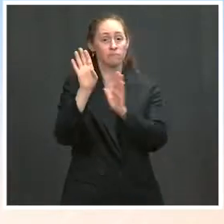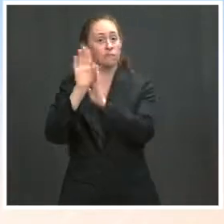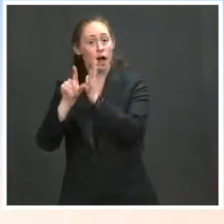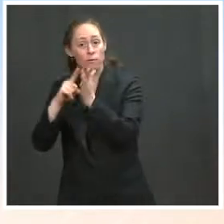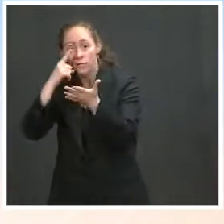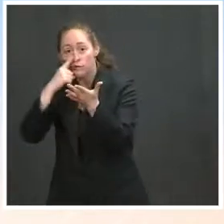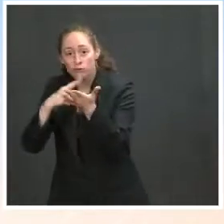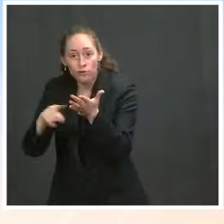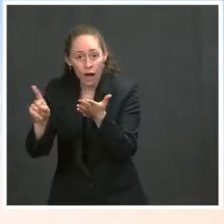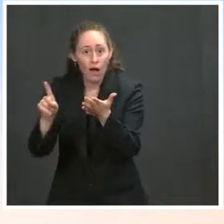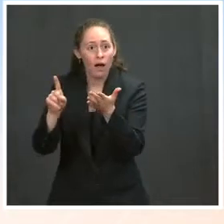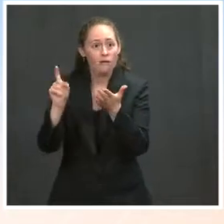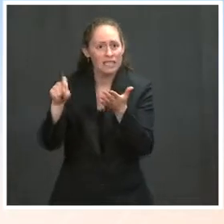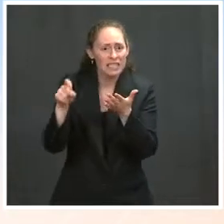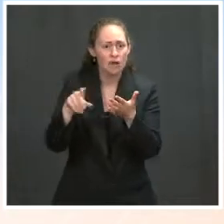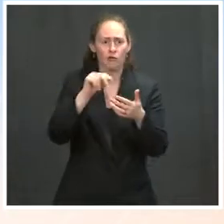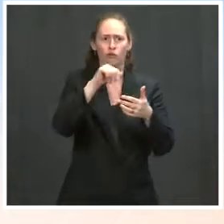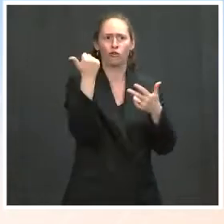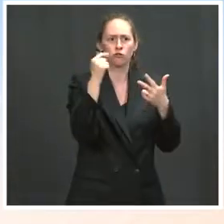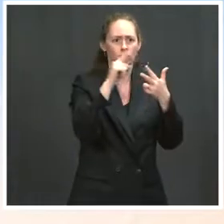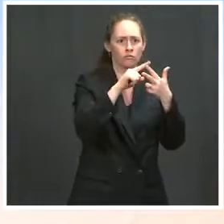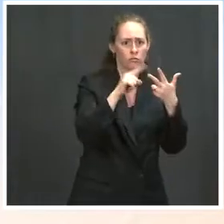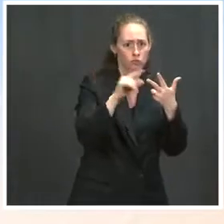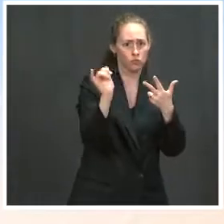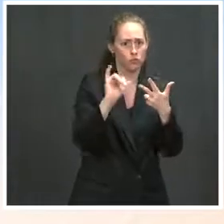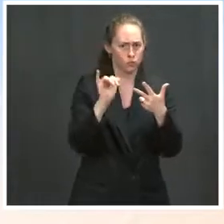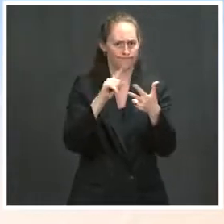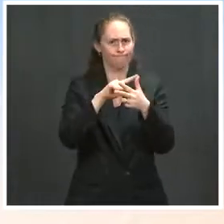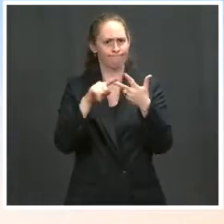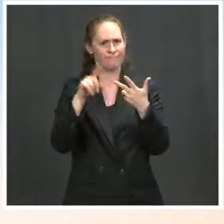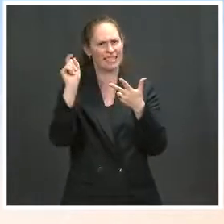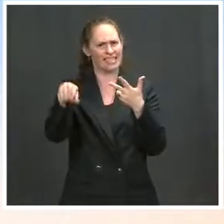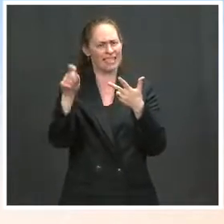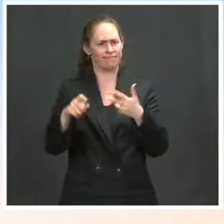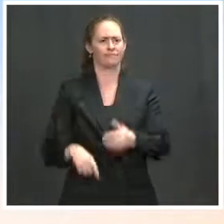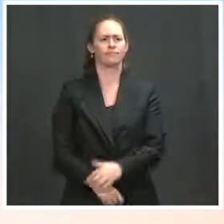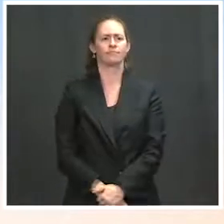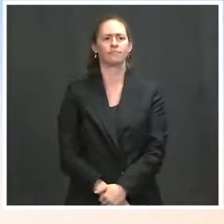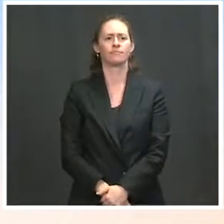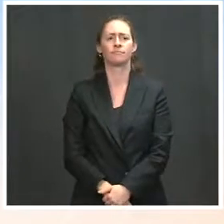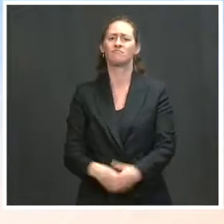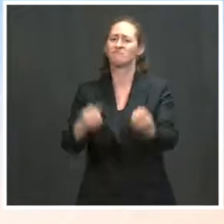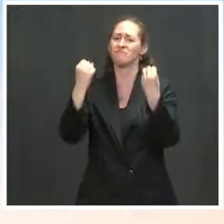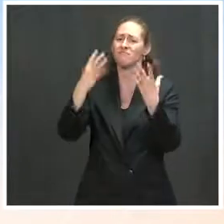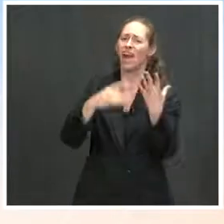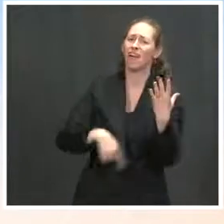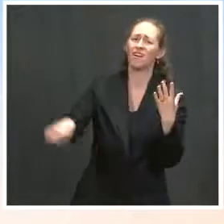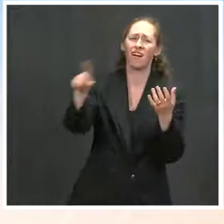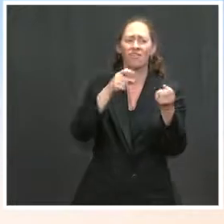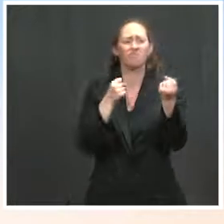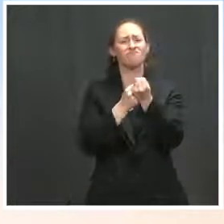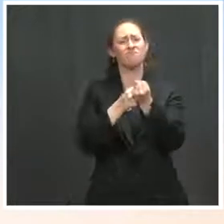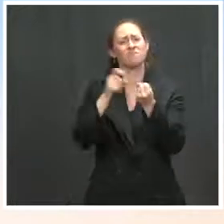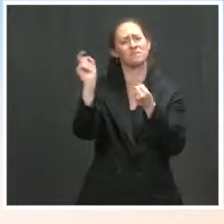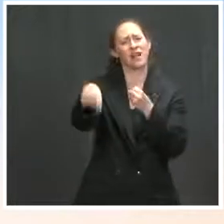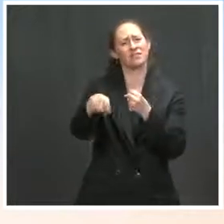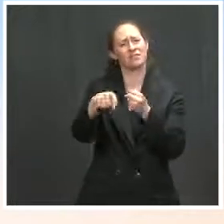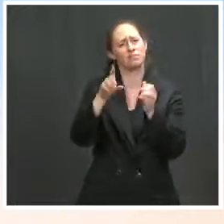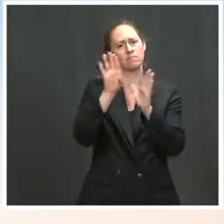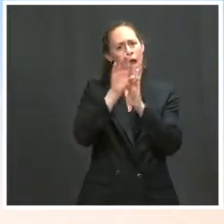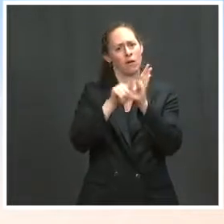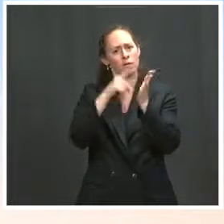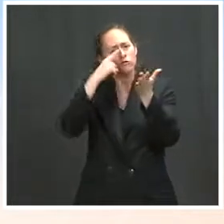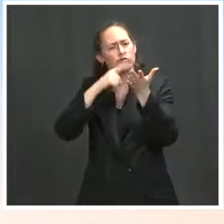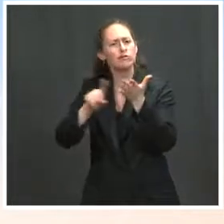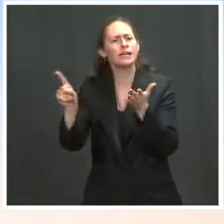bipartisan support and which have the overwhelming backing of the American people. And on infrastructure, I know you're awaiting sort of the Republican